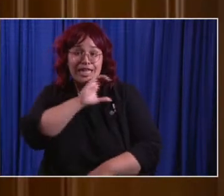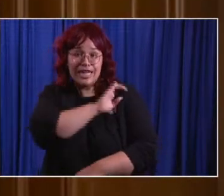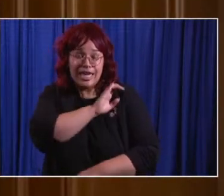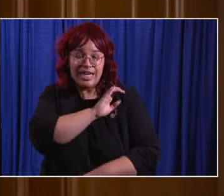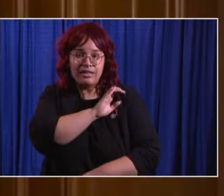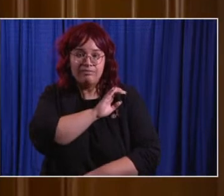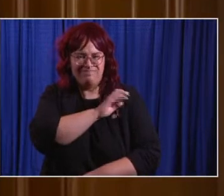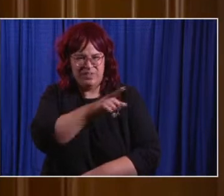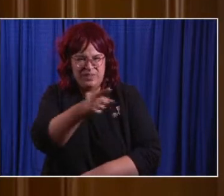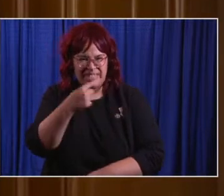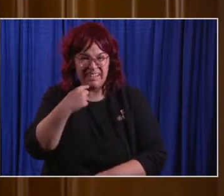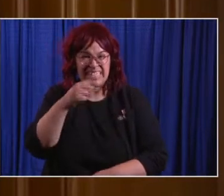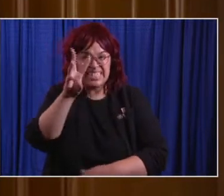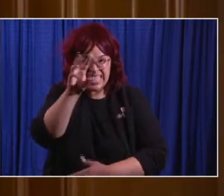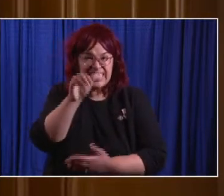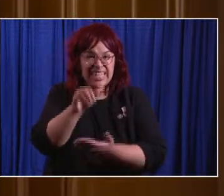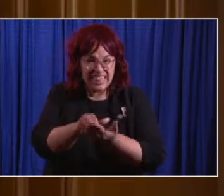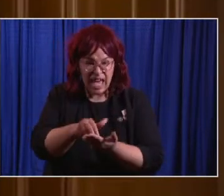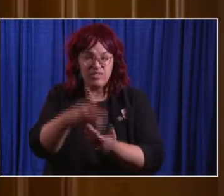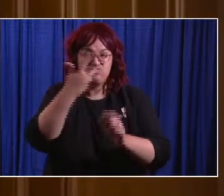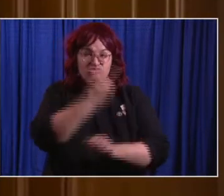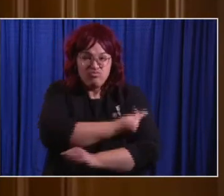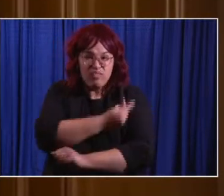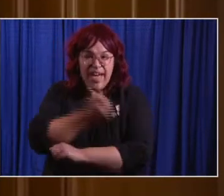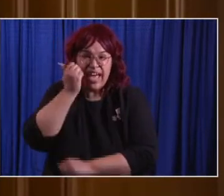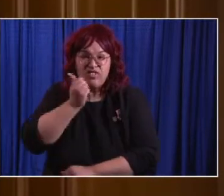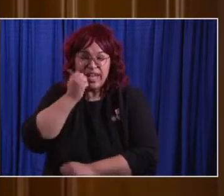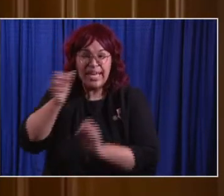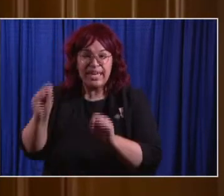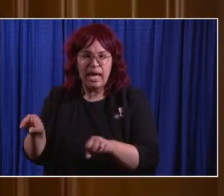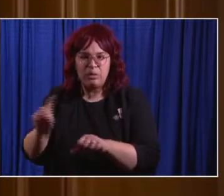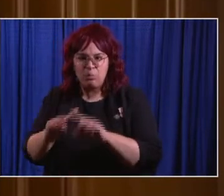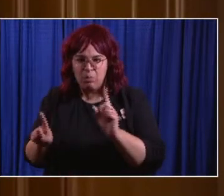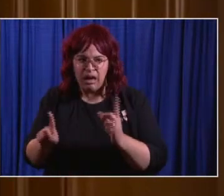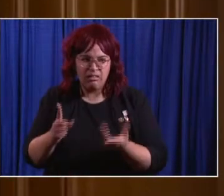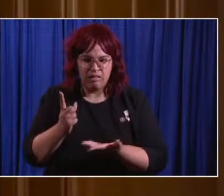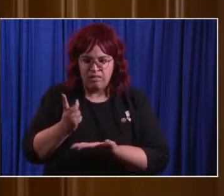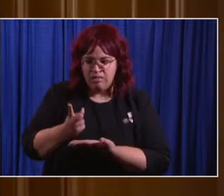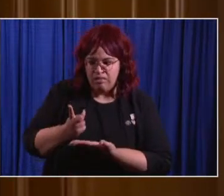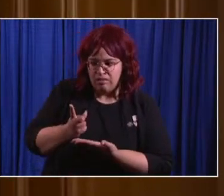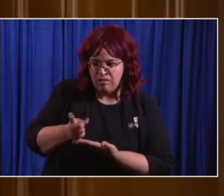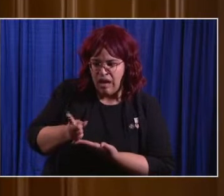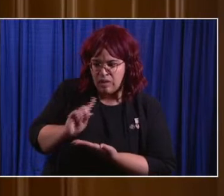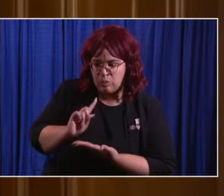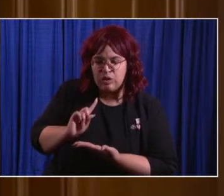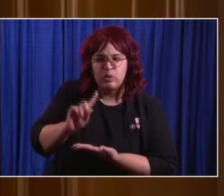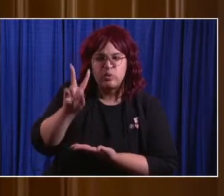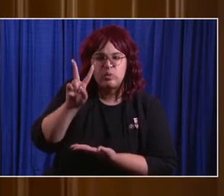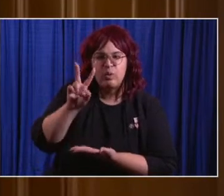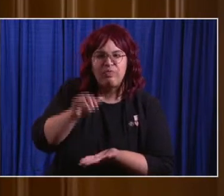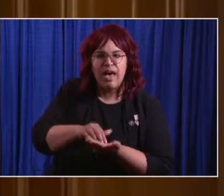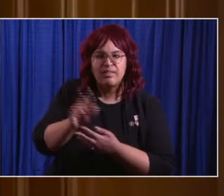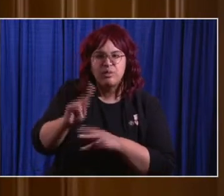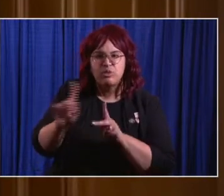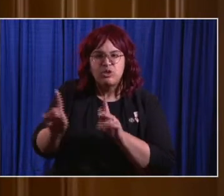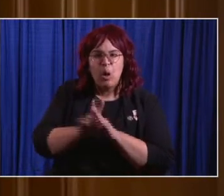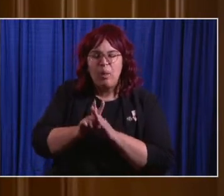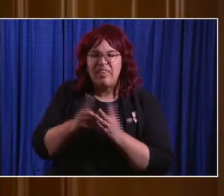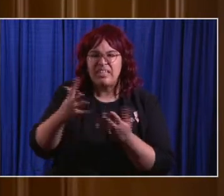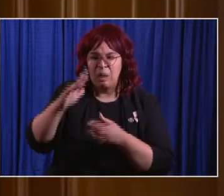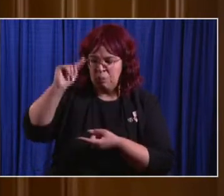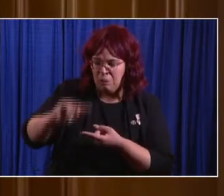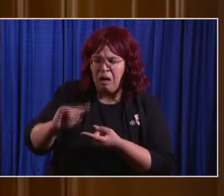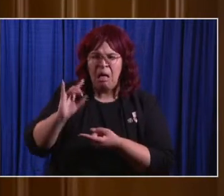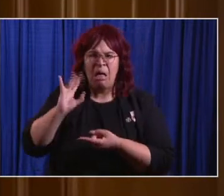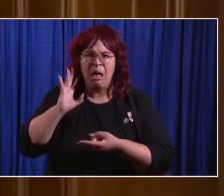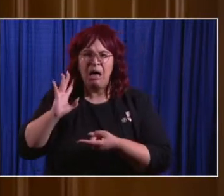handle 6,000 doses a day, and yet they only did 2,000 walk-ins last week. At what point do you throw your hands up and say, hey, look,